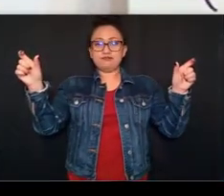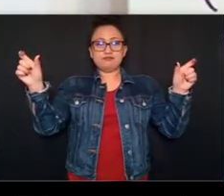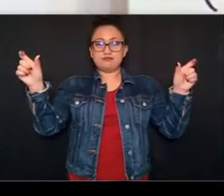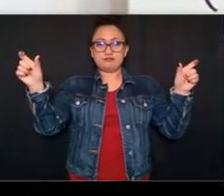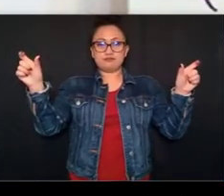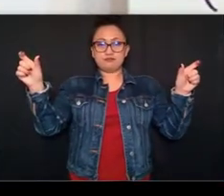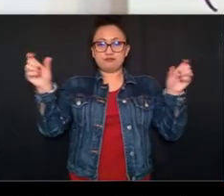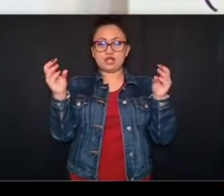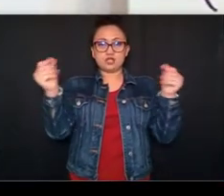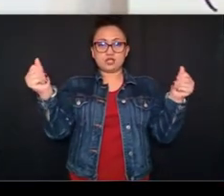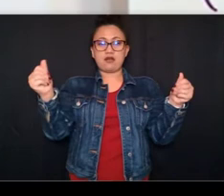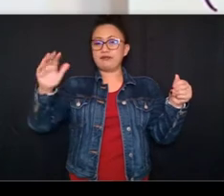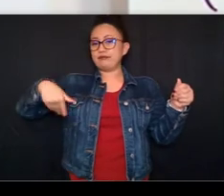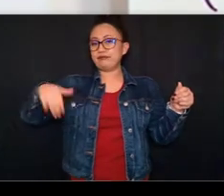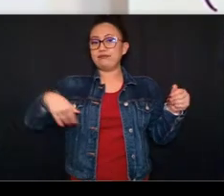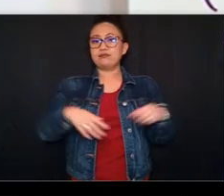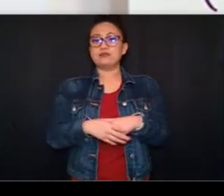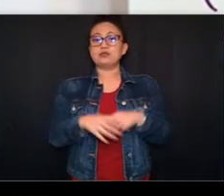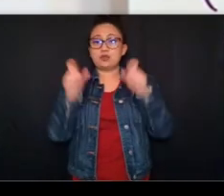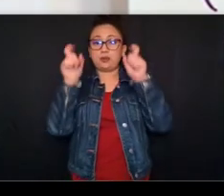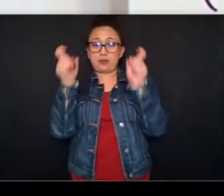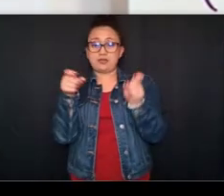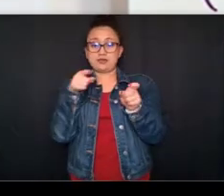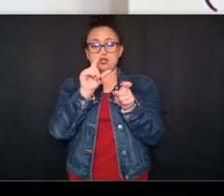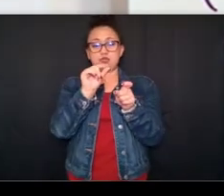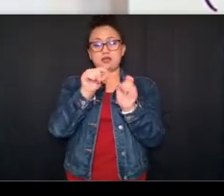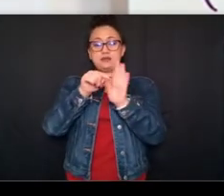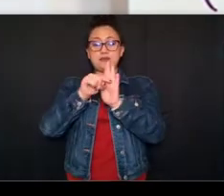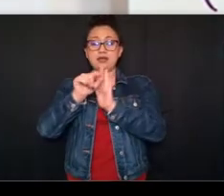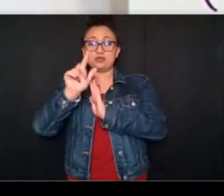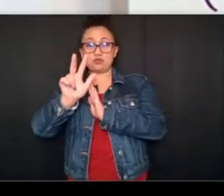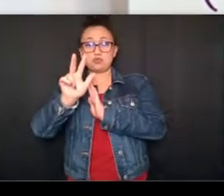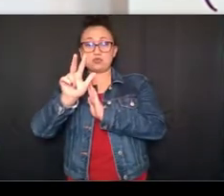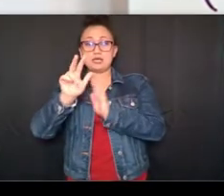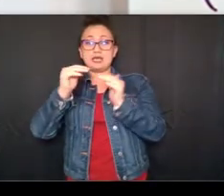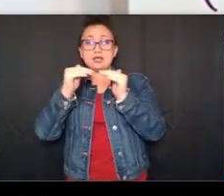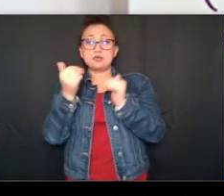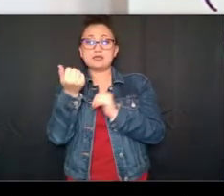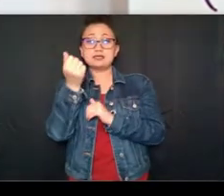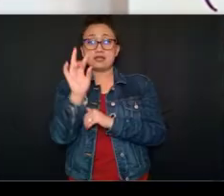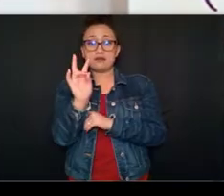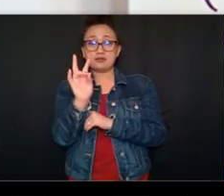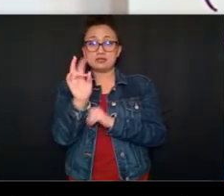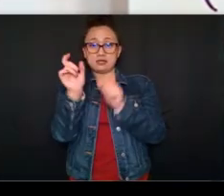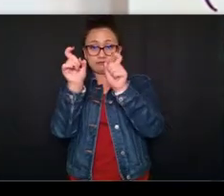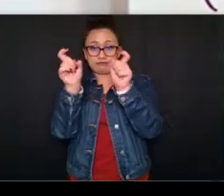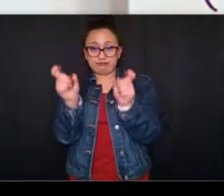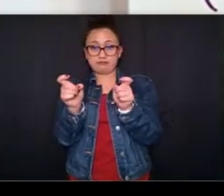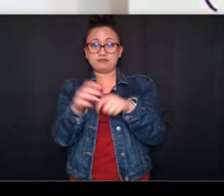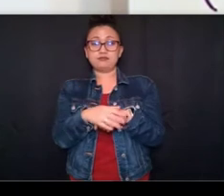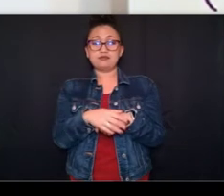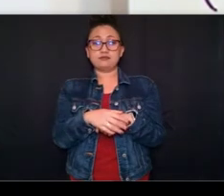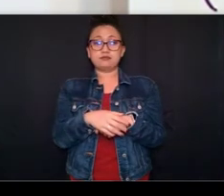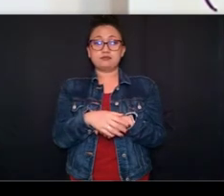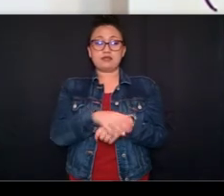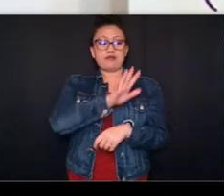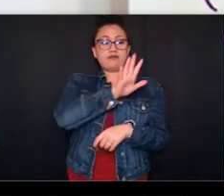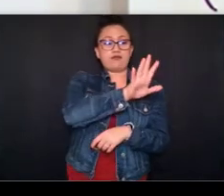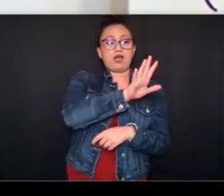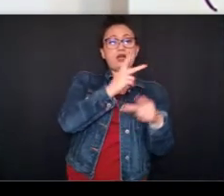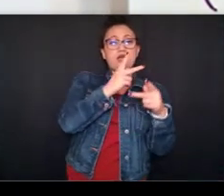minus 3 is 17. So we put a 17 here. That comes from that. Now the times 5 that's on the front end and